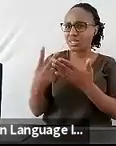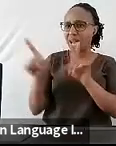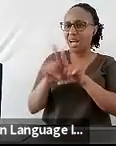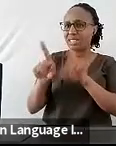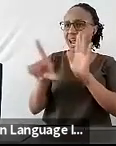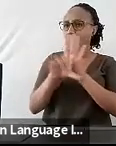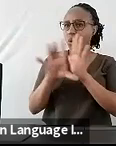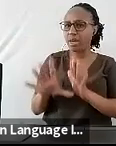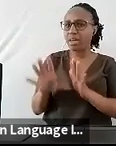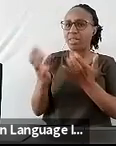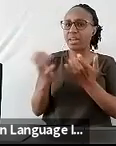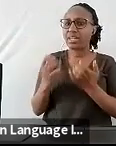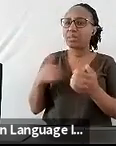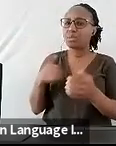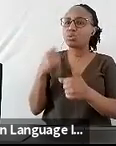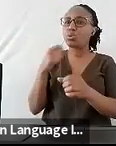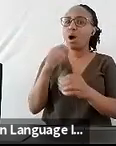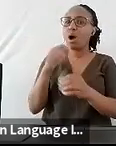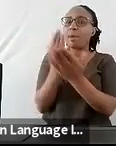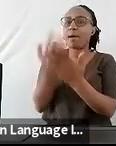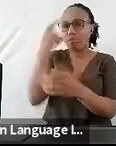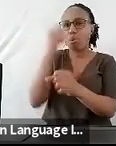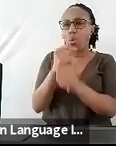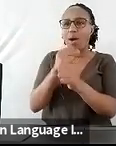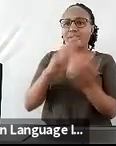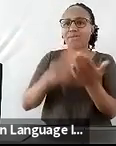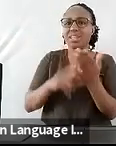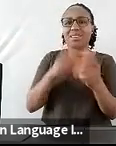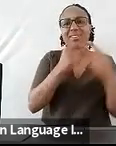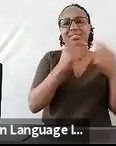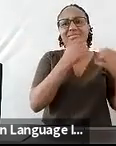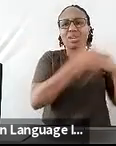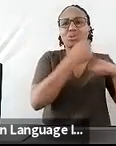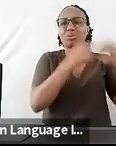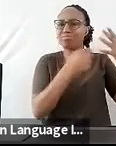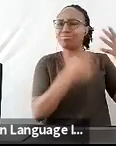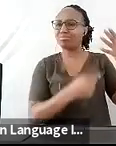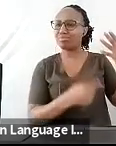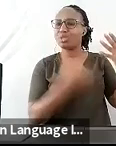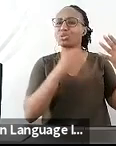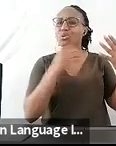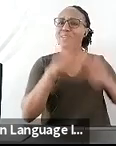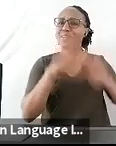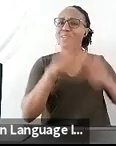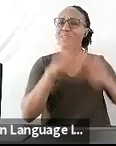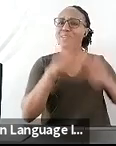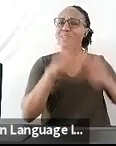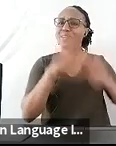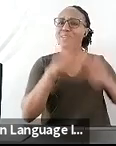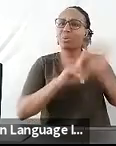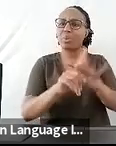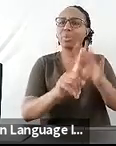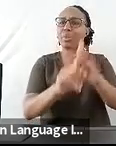to do all of these other things. And all of these frustrations just kept coming up in multiple ways. And at the same time,